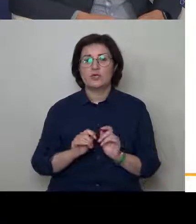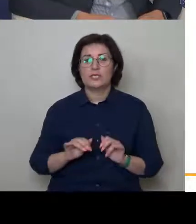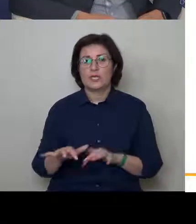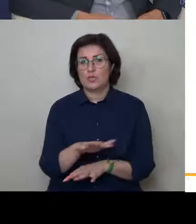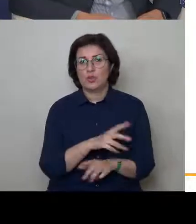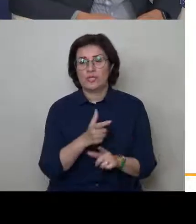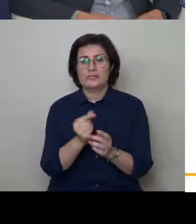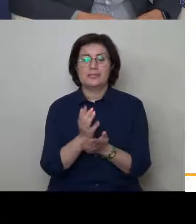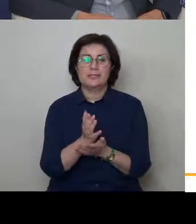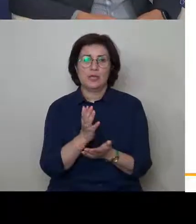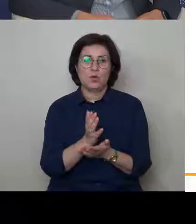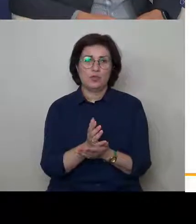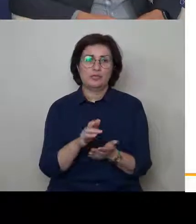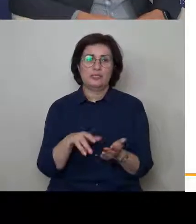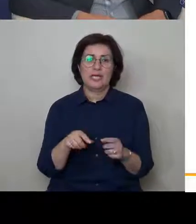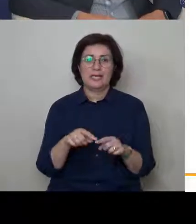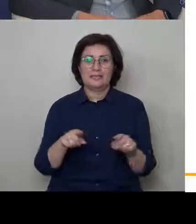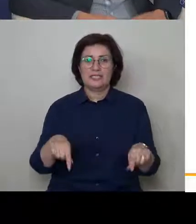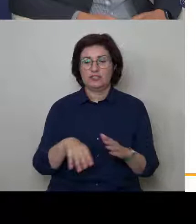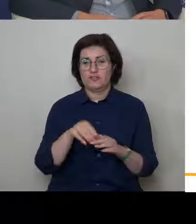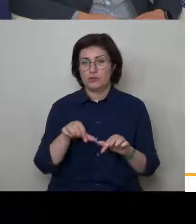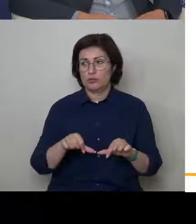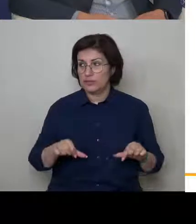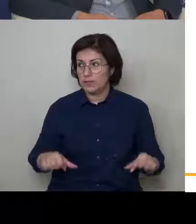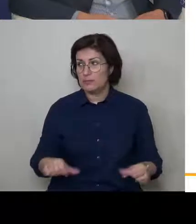located in that territory where the